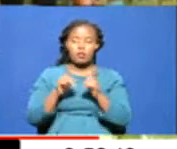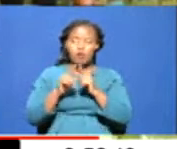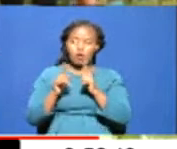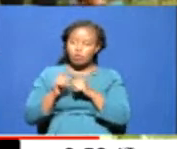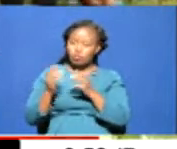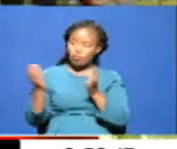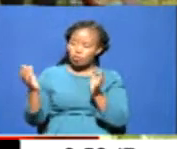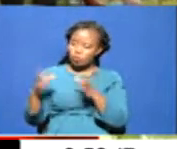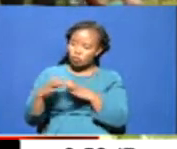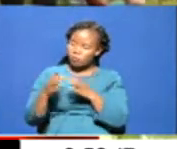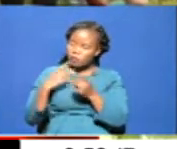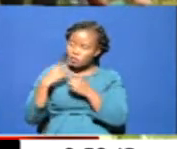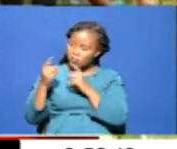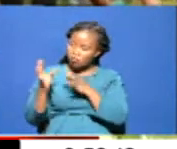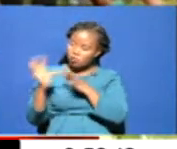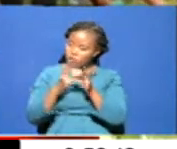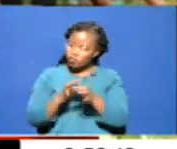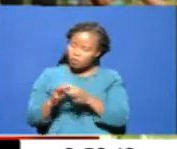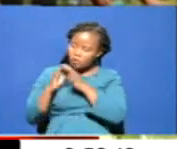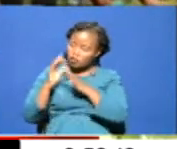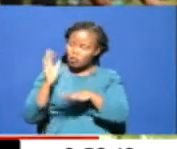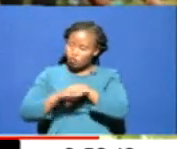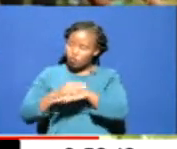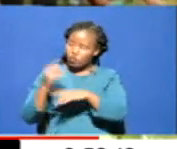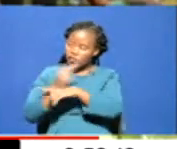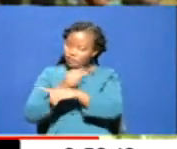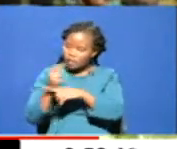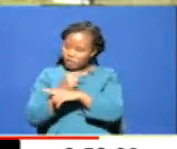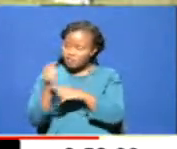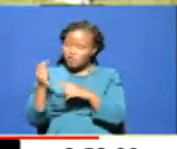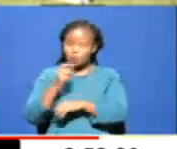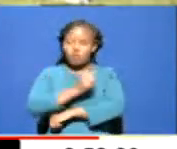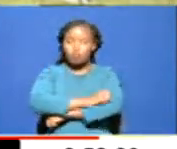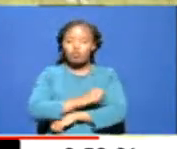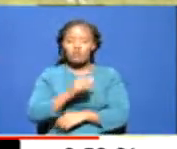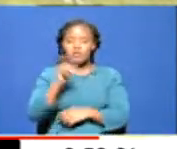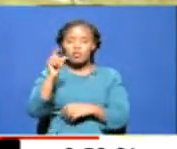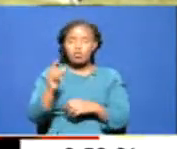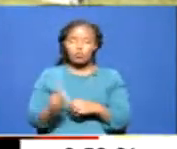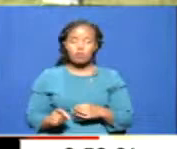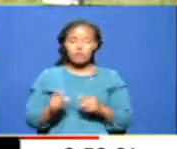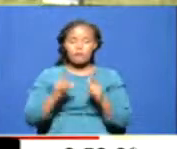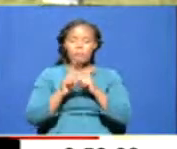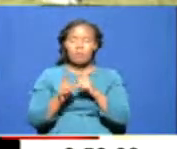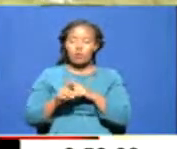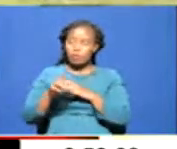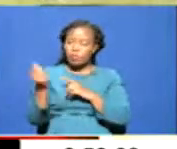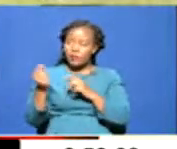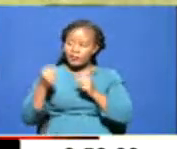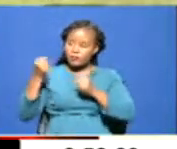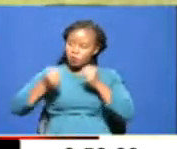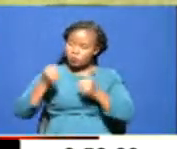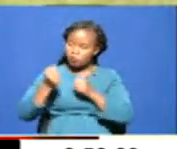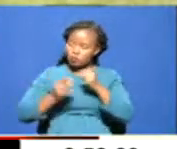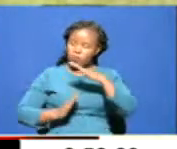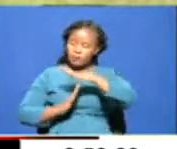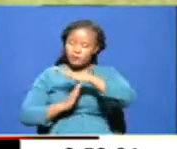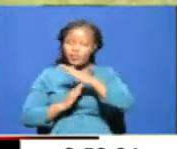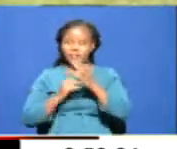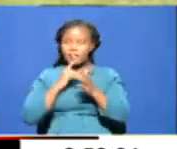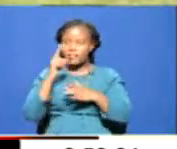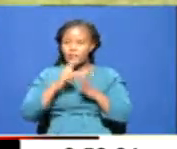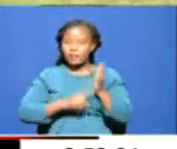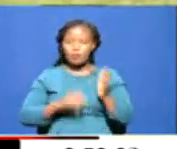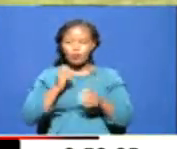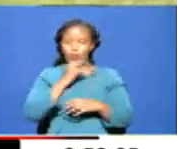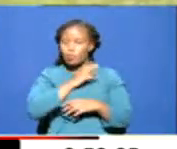in unison about the need for proper training facilities in the region. Tokyo Games Olympian Asbel Kipsang decried the low progress of works on the High Altitude